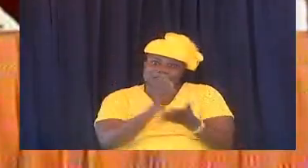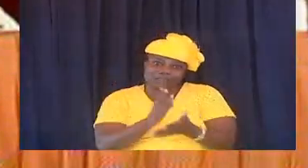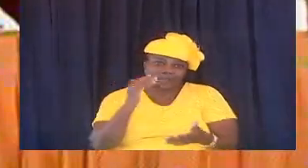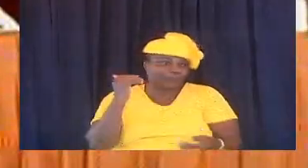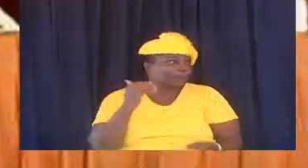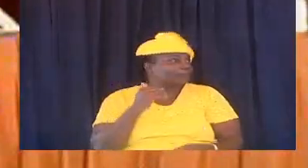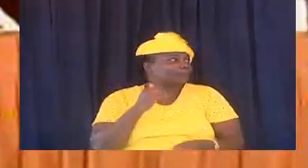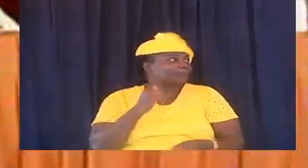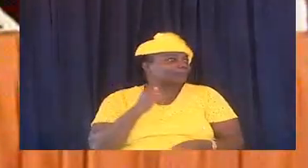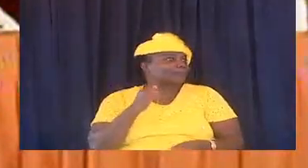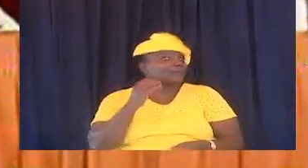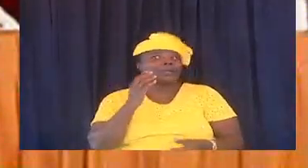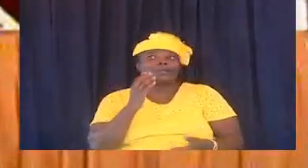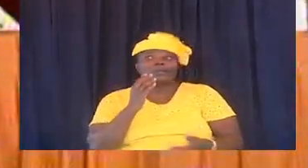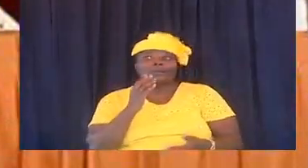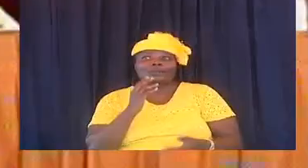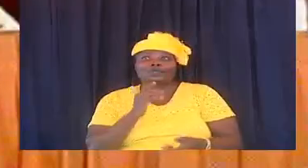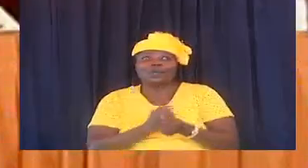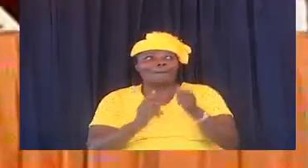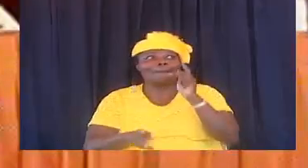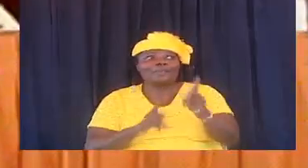Oh, everybody looking around.